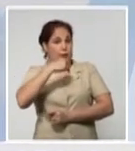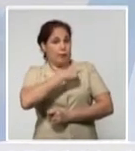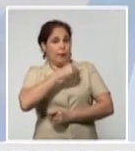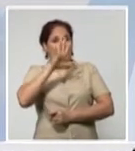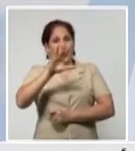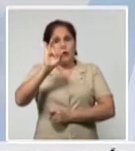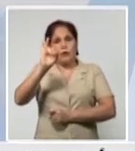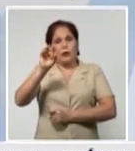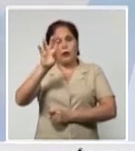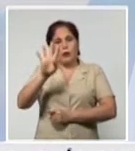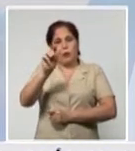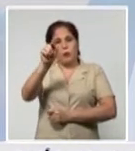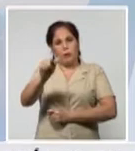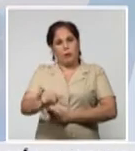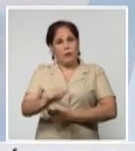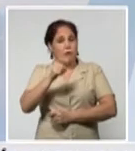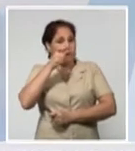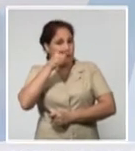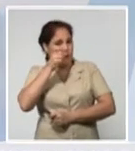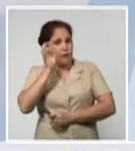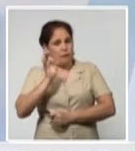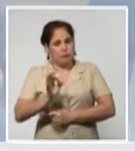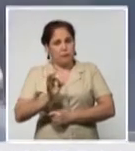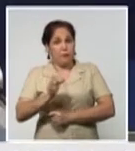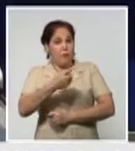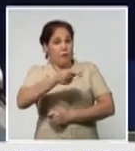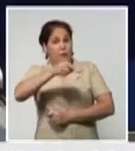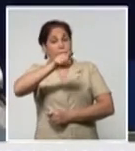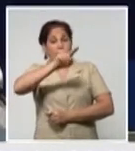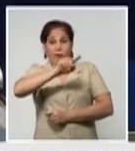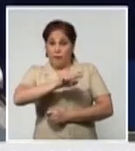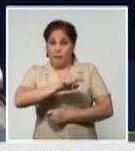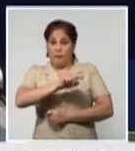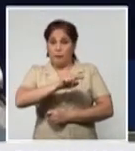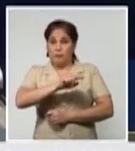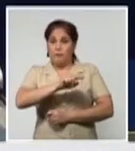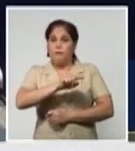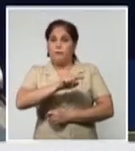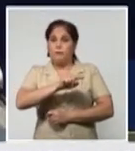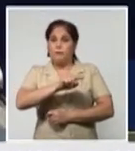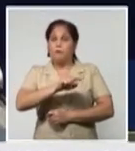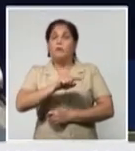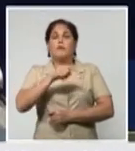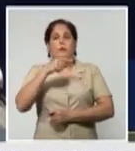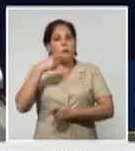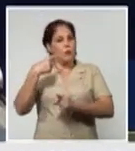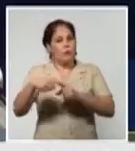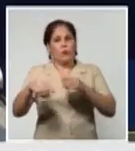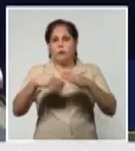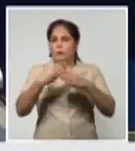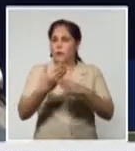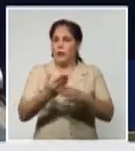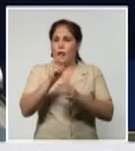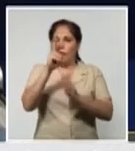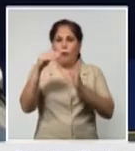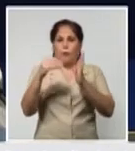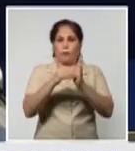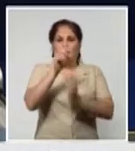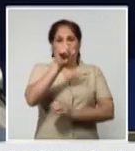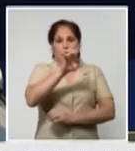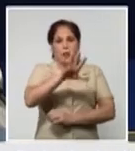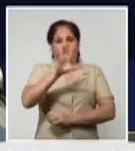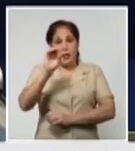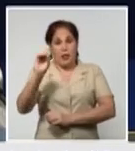574 people for certain risks. Yesterday, the island's different molecular biology laboratories